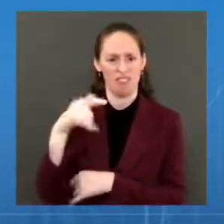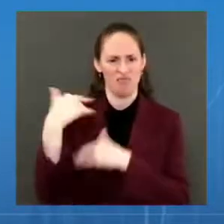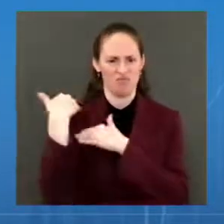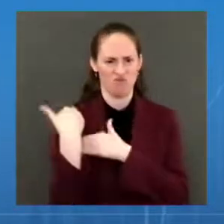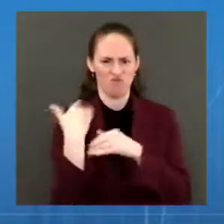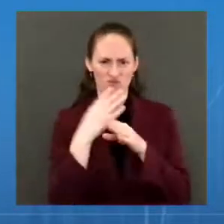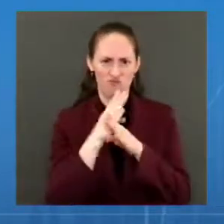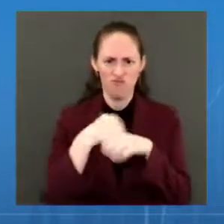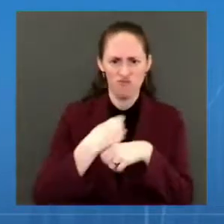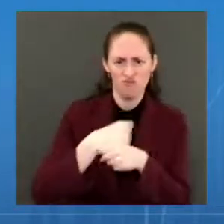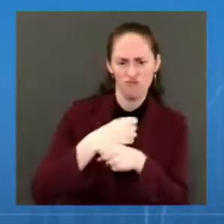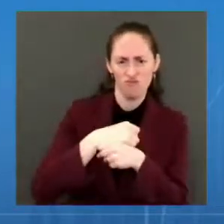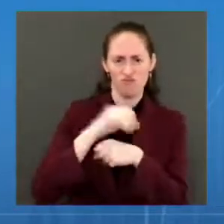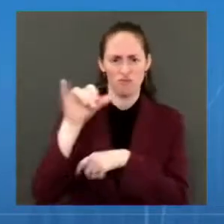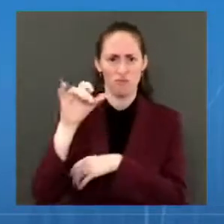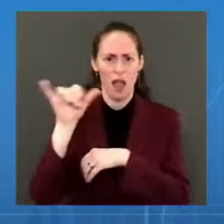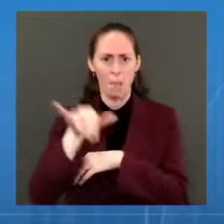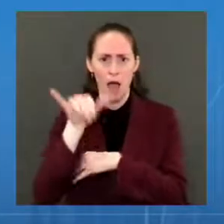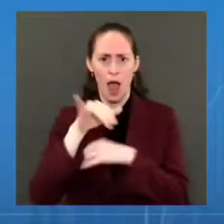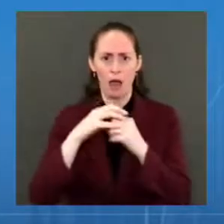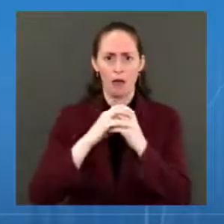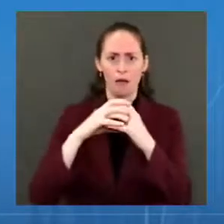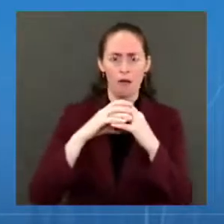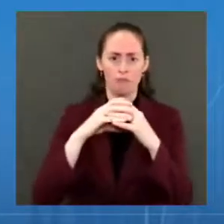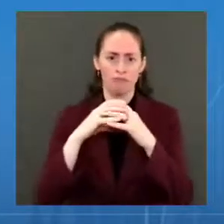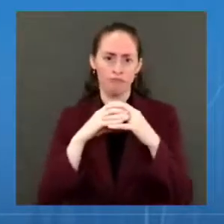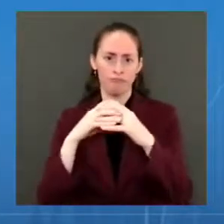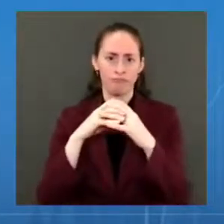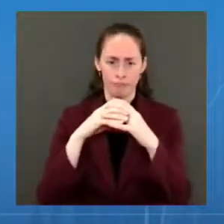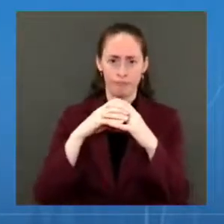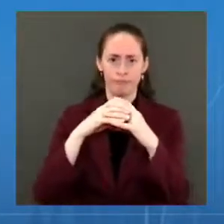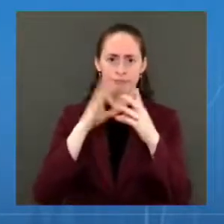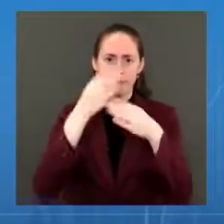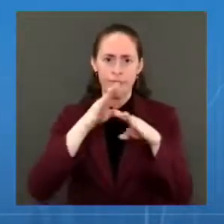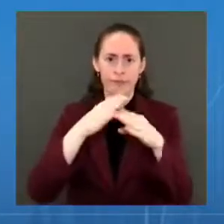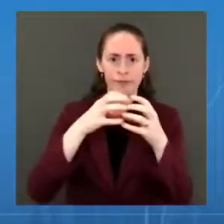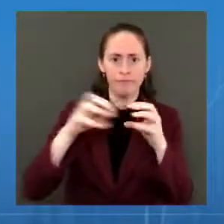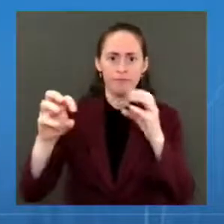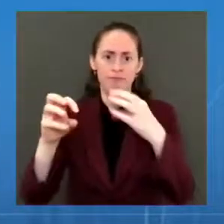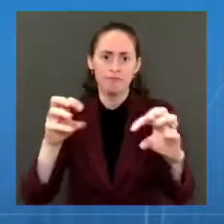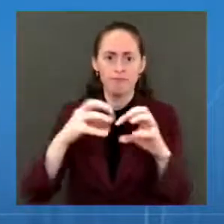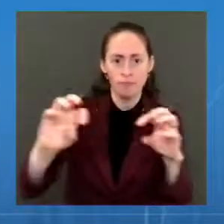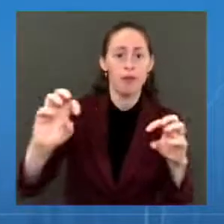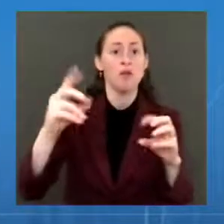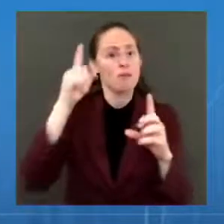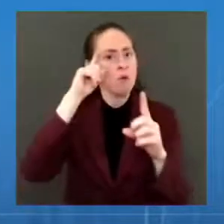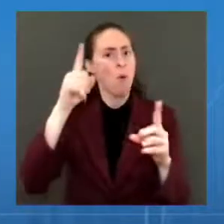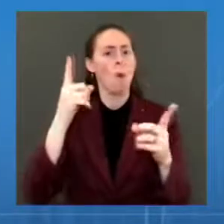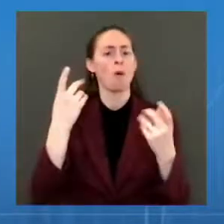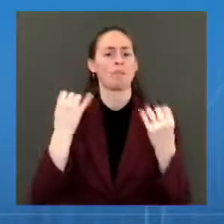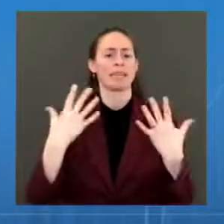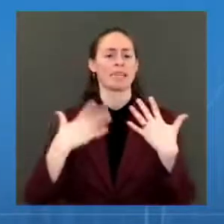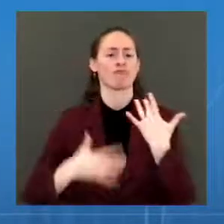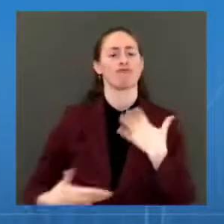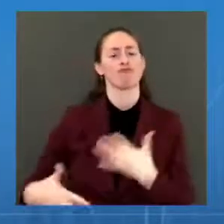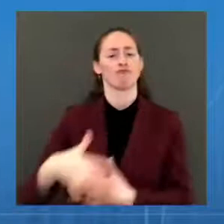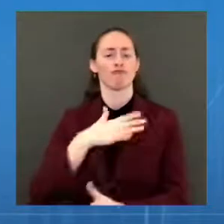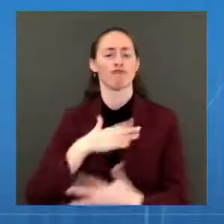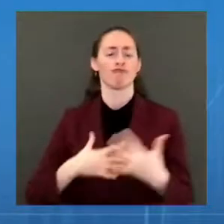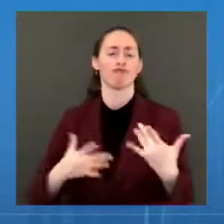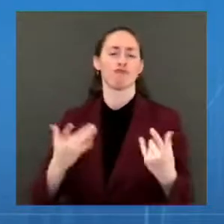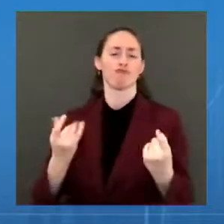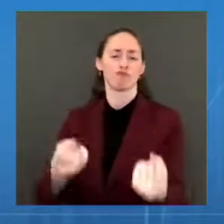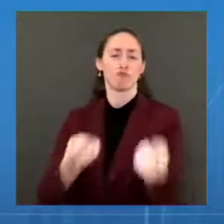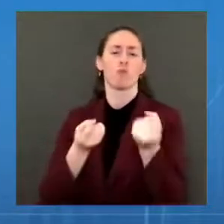and hopefully greater durability. So I would hope, and I think there's a reasonable chance, that the durability